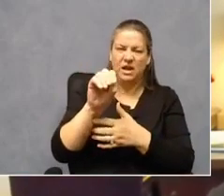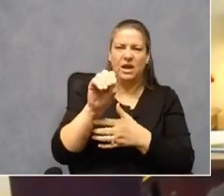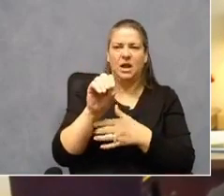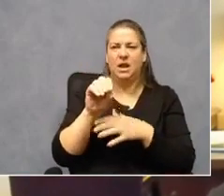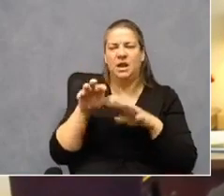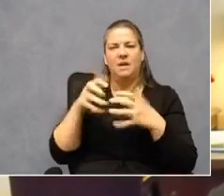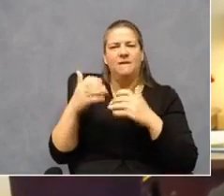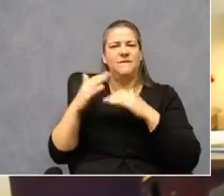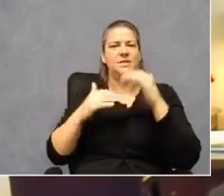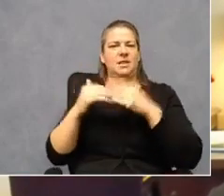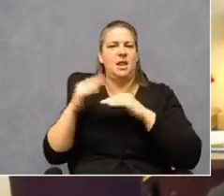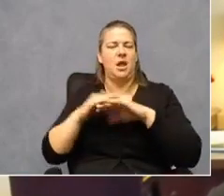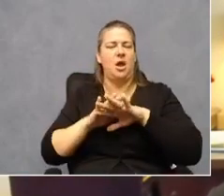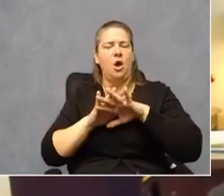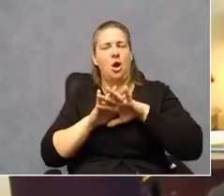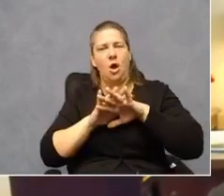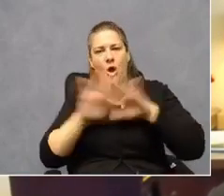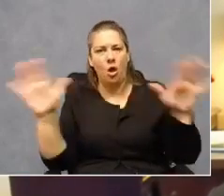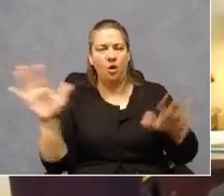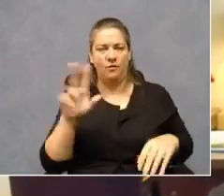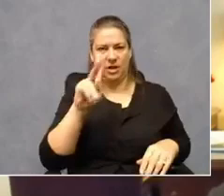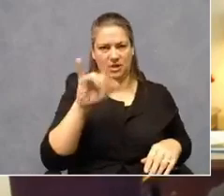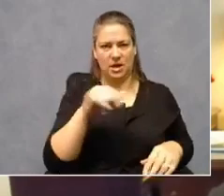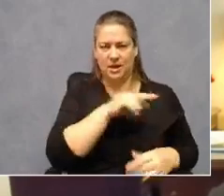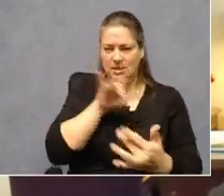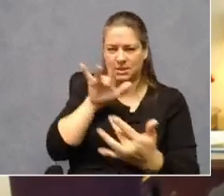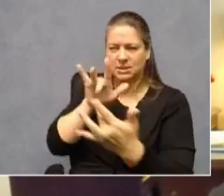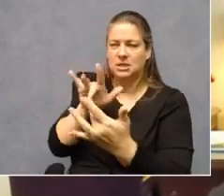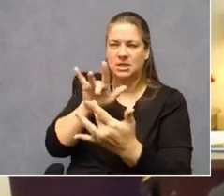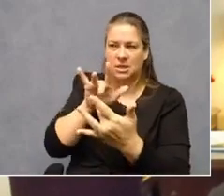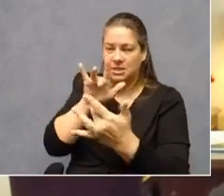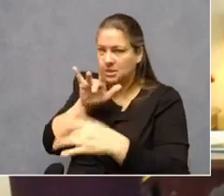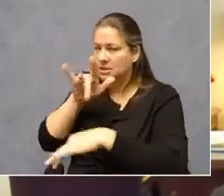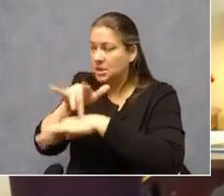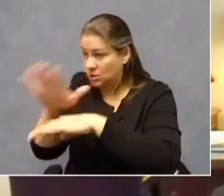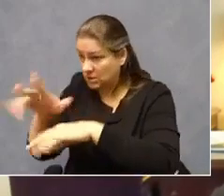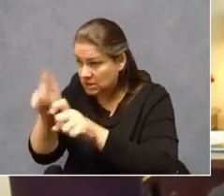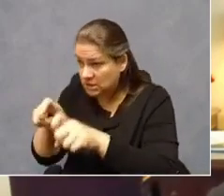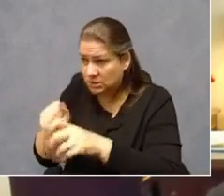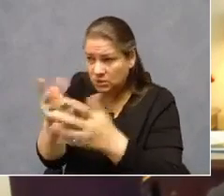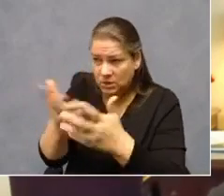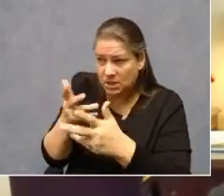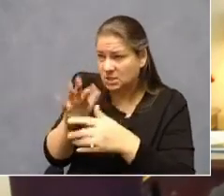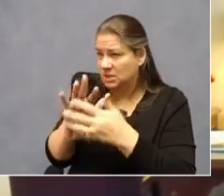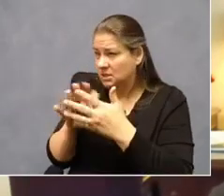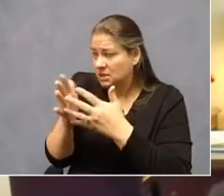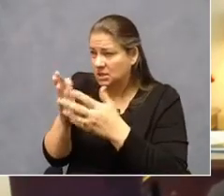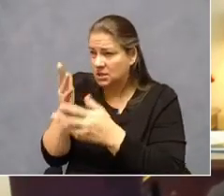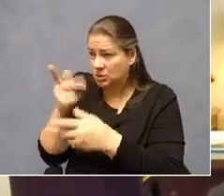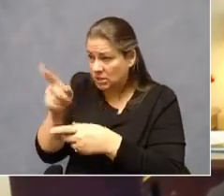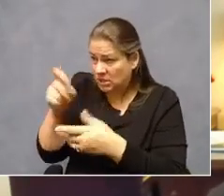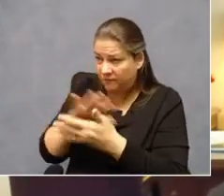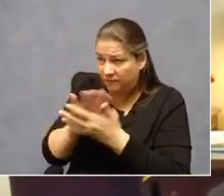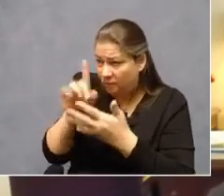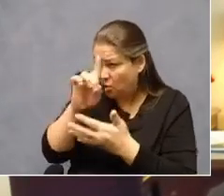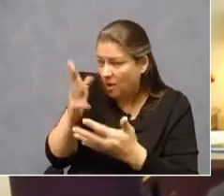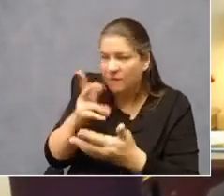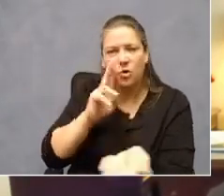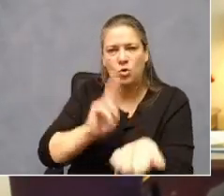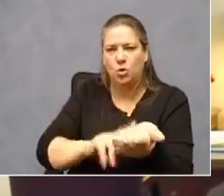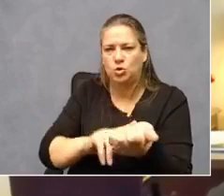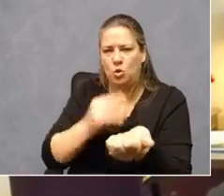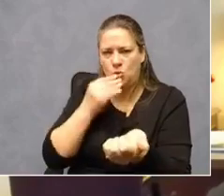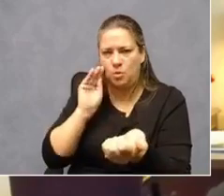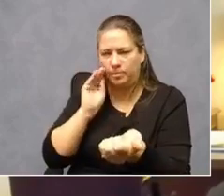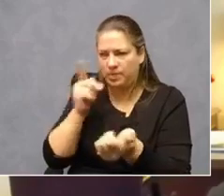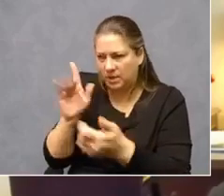facilities across the Commonwealth. That's personal care. That is all the nursing facilities.